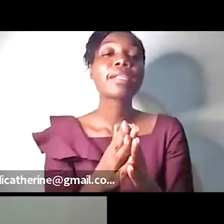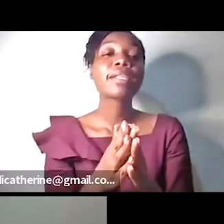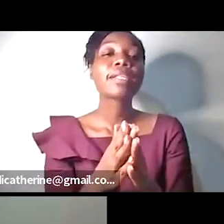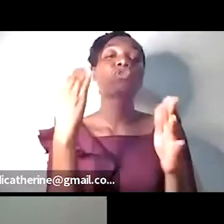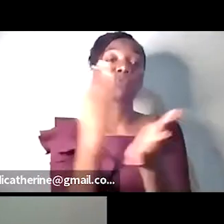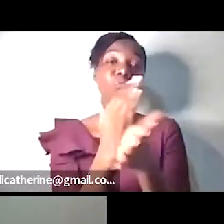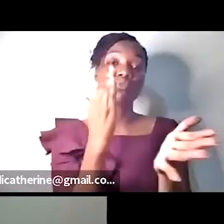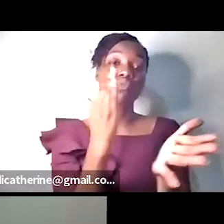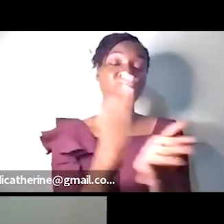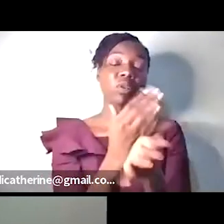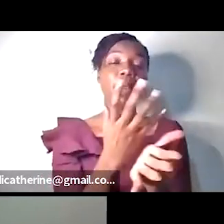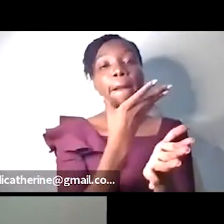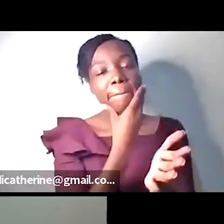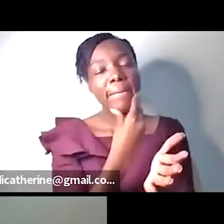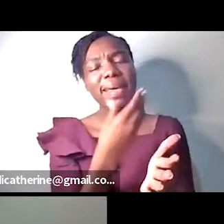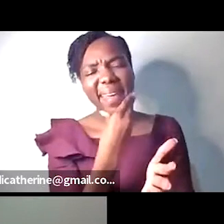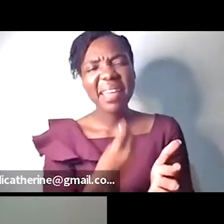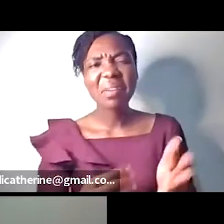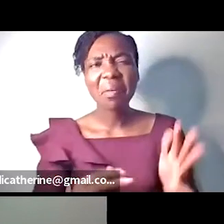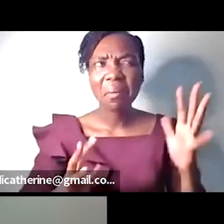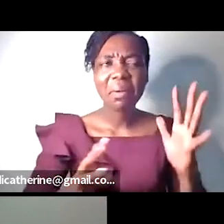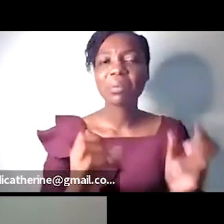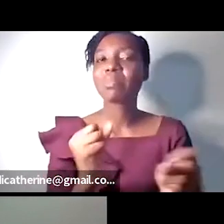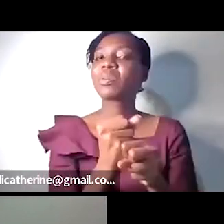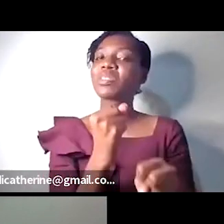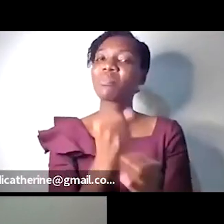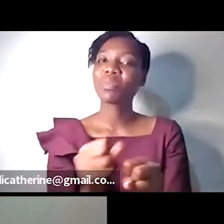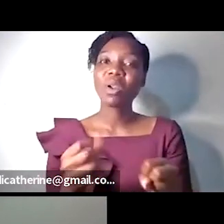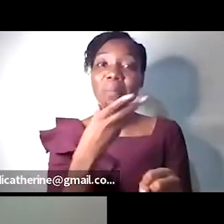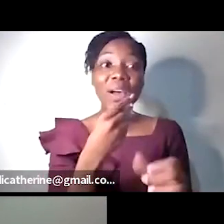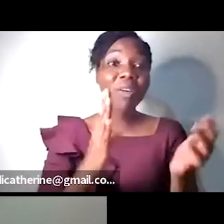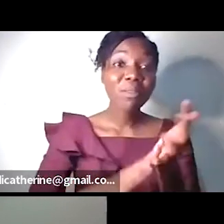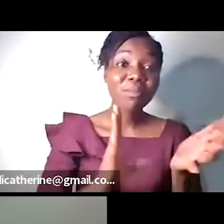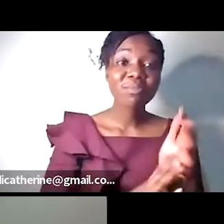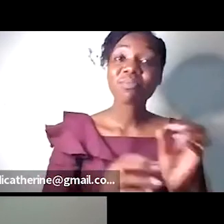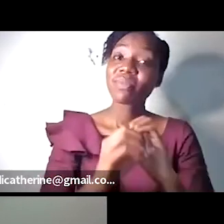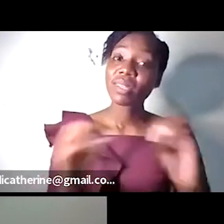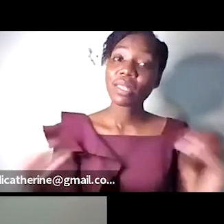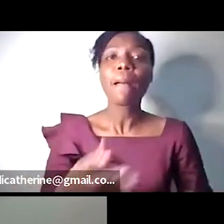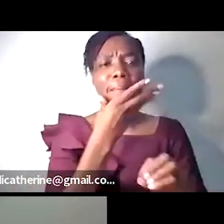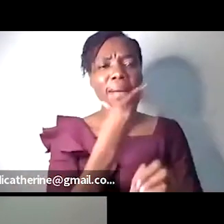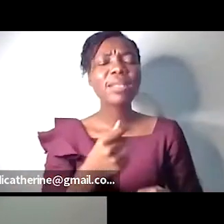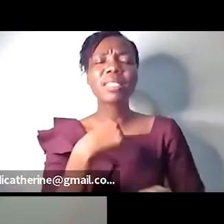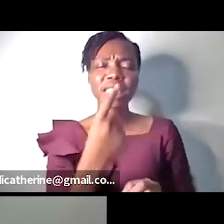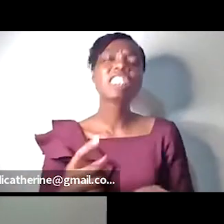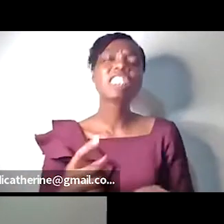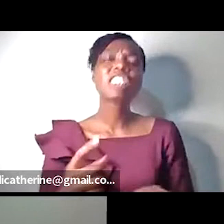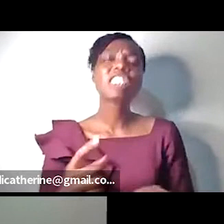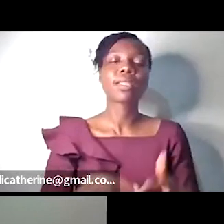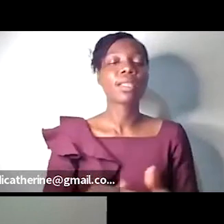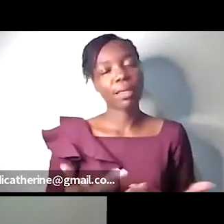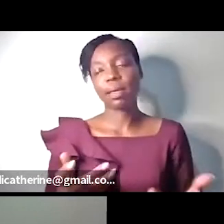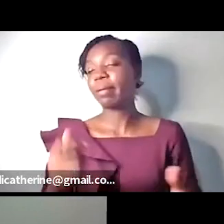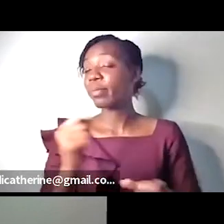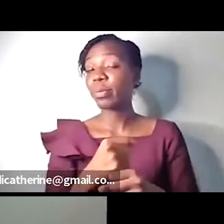not complementary. I need a man on this forum to say kudos. Men are not complementary.